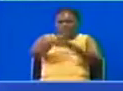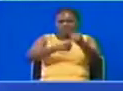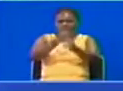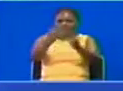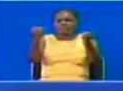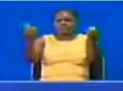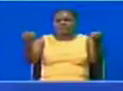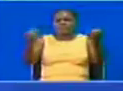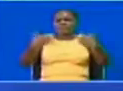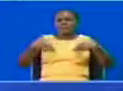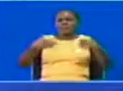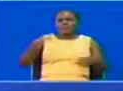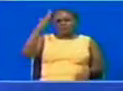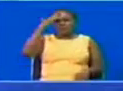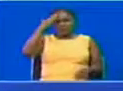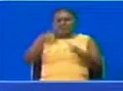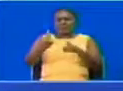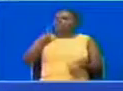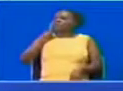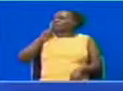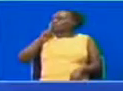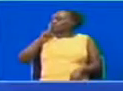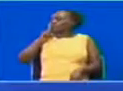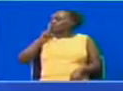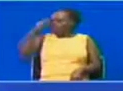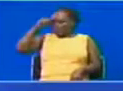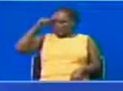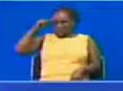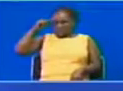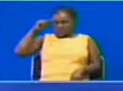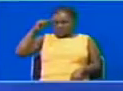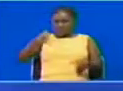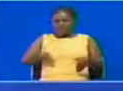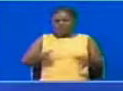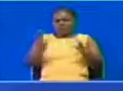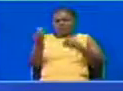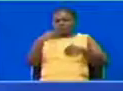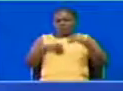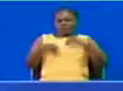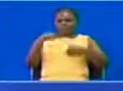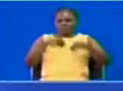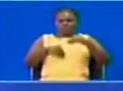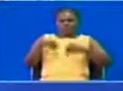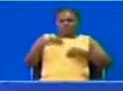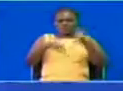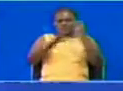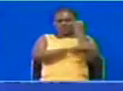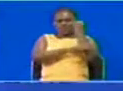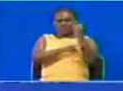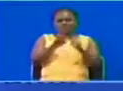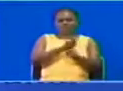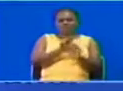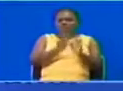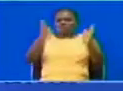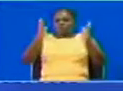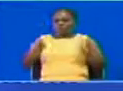have known about this, but people have kept quiet because it's the way fraud happens throughout the country and nobody takes the